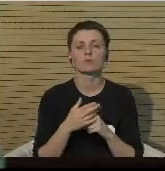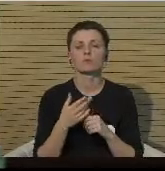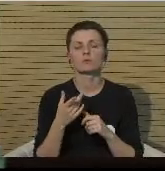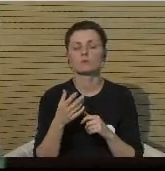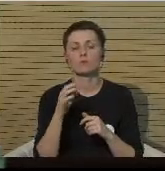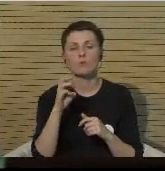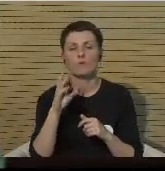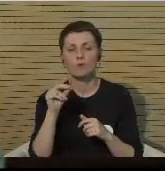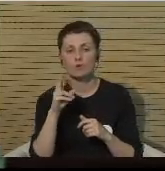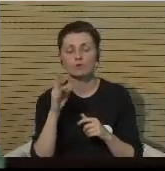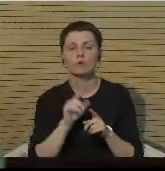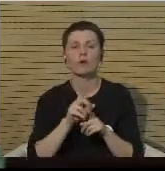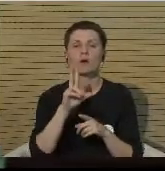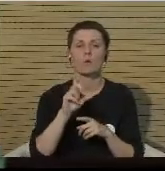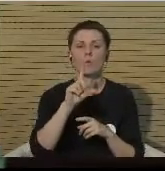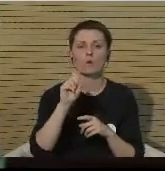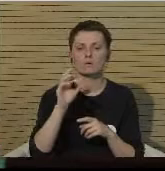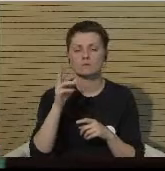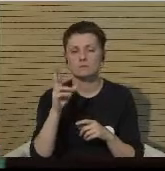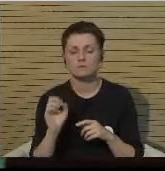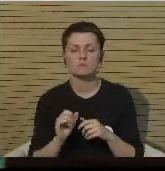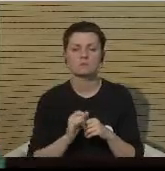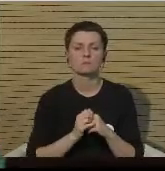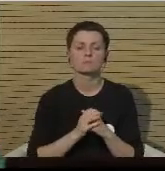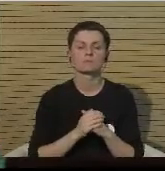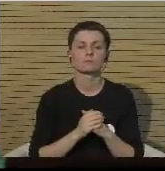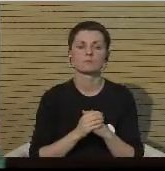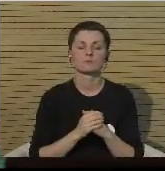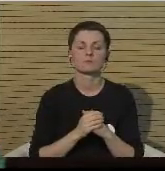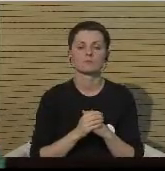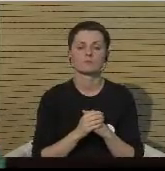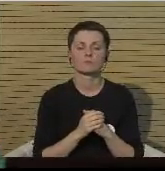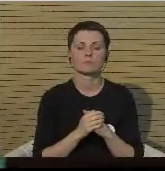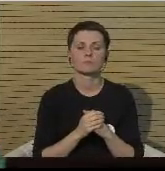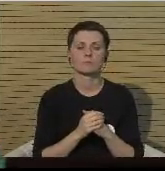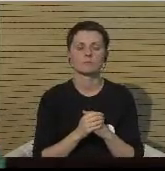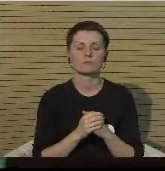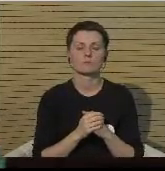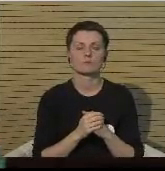You know, about Borowski, about Chłasko,